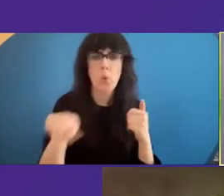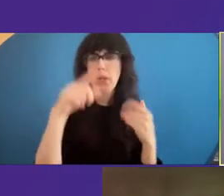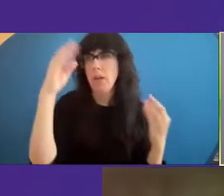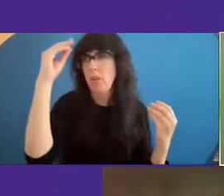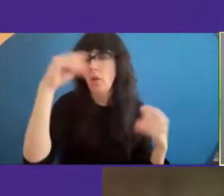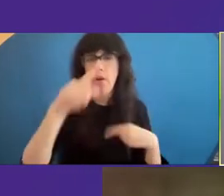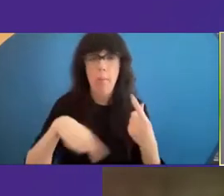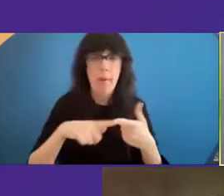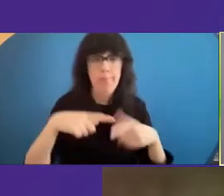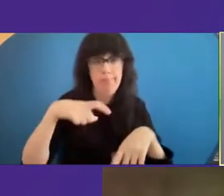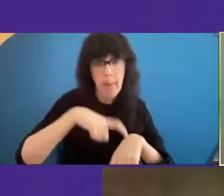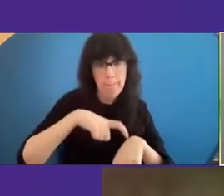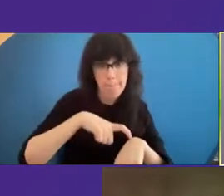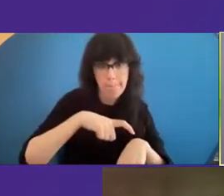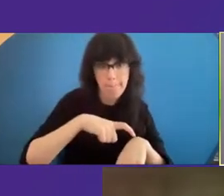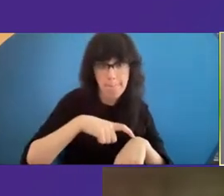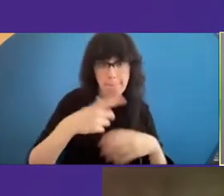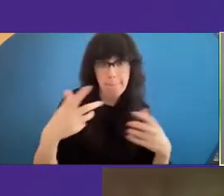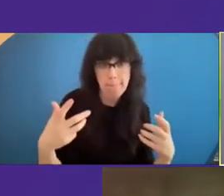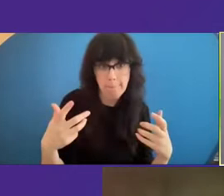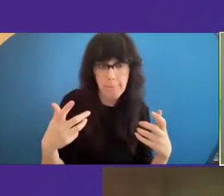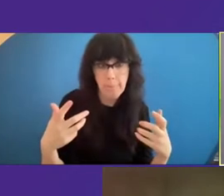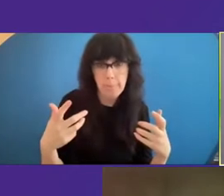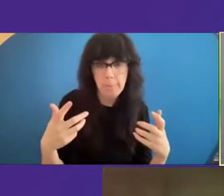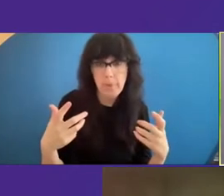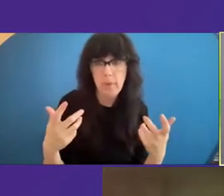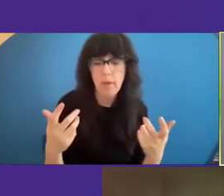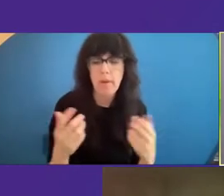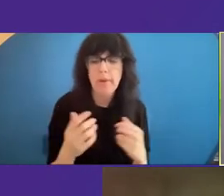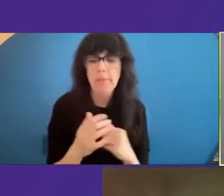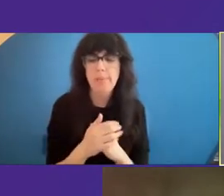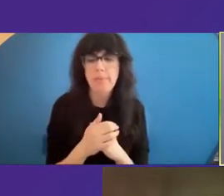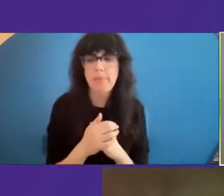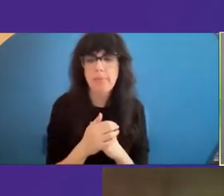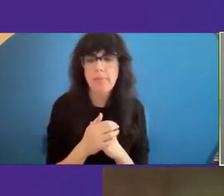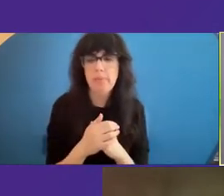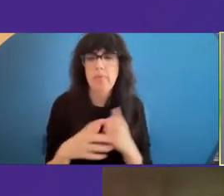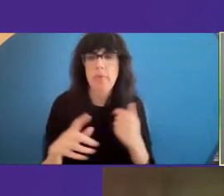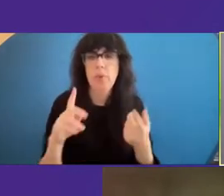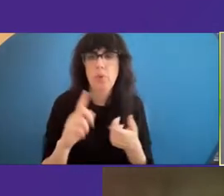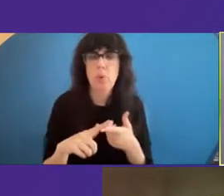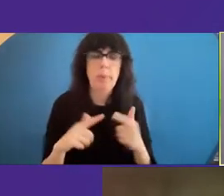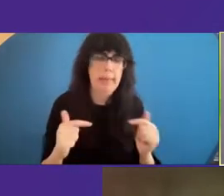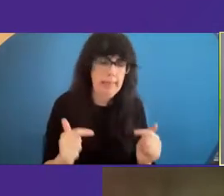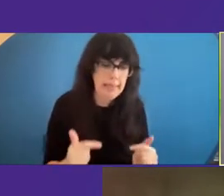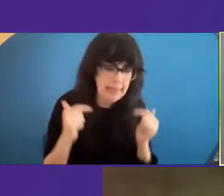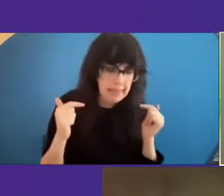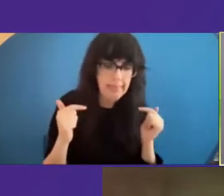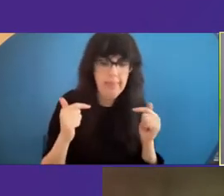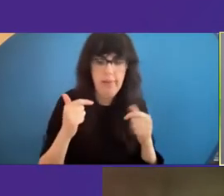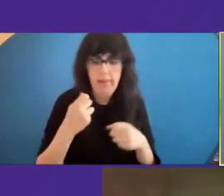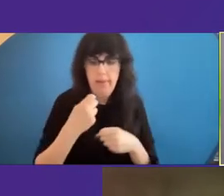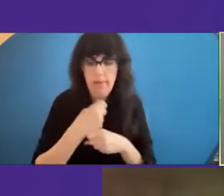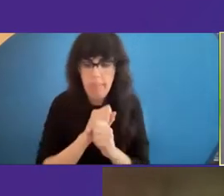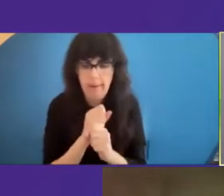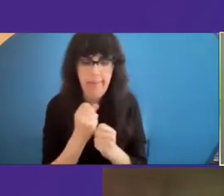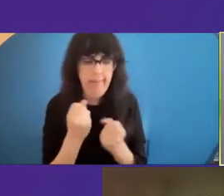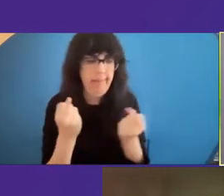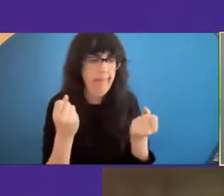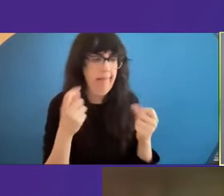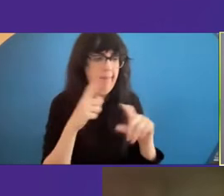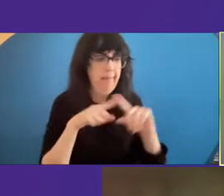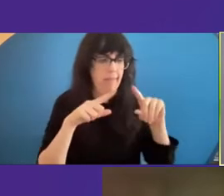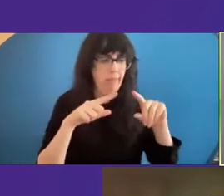time and what it is to be living and making in bodies and places